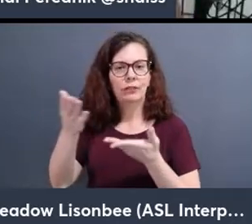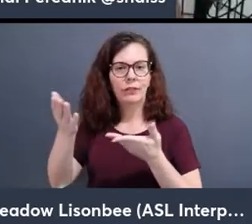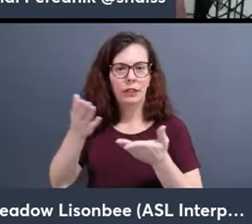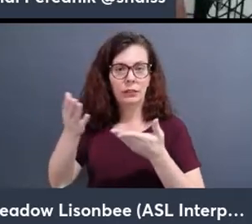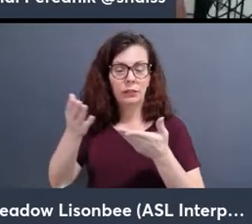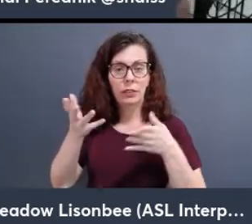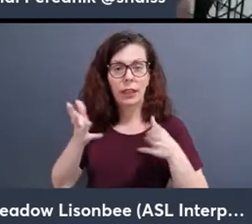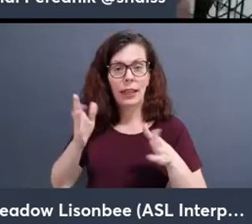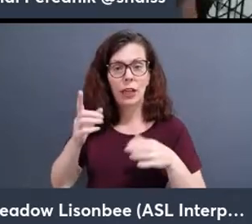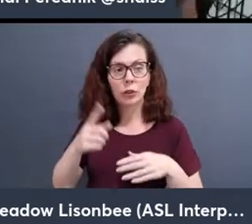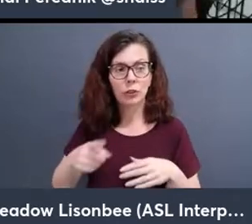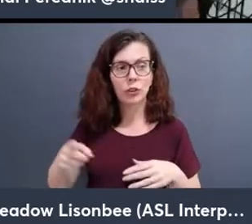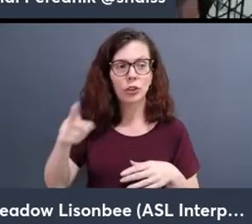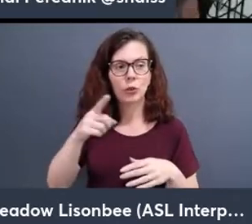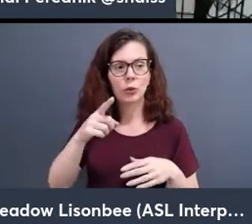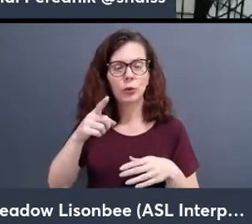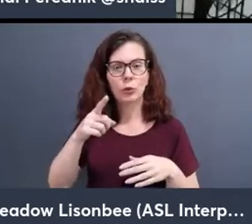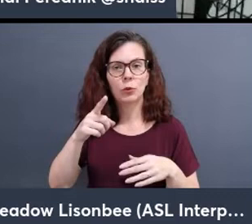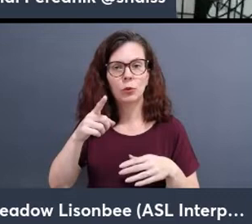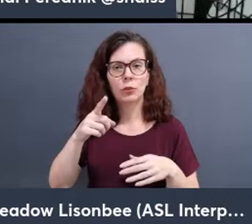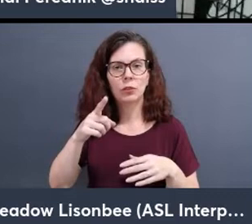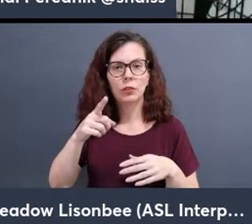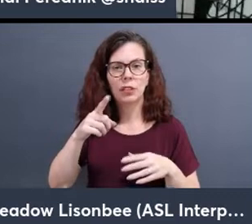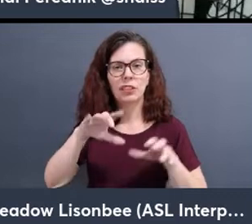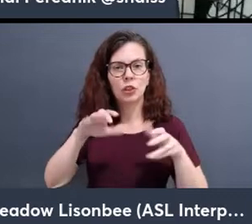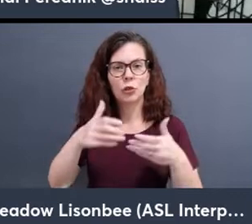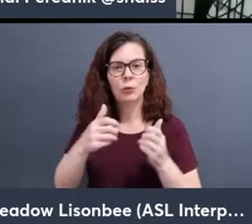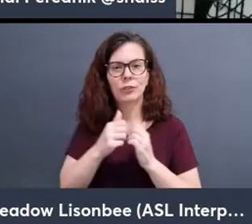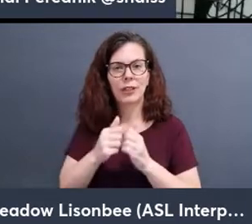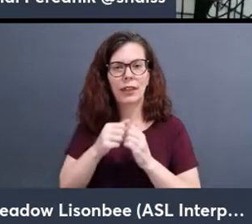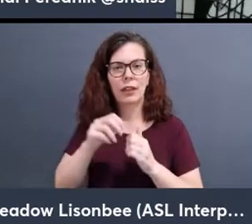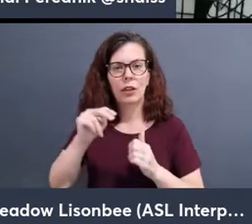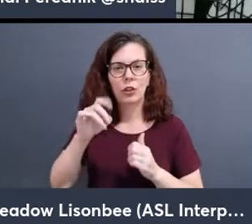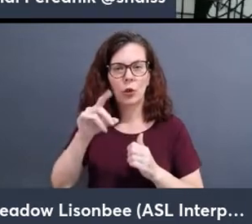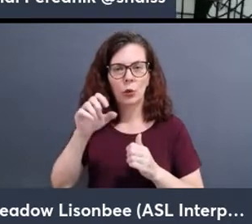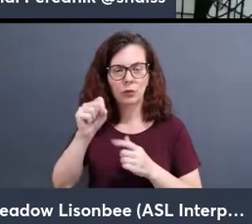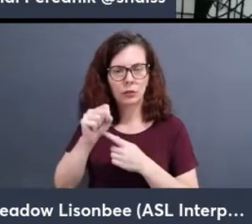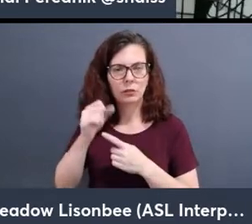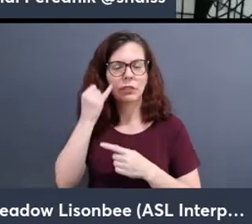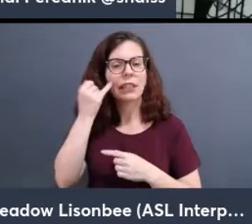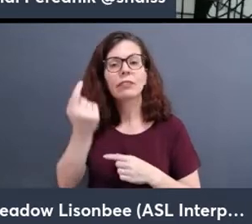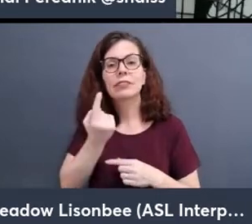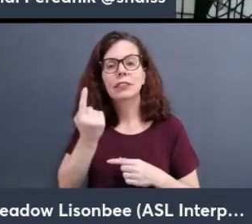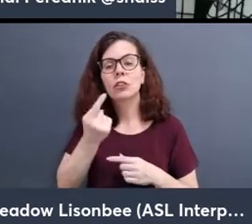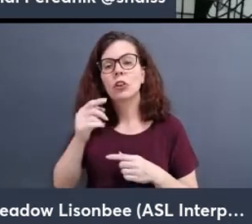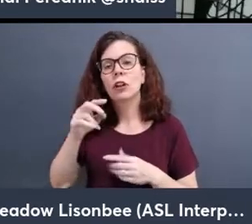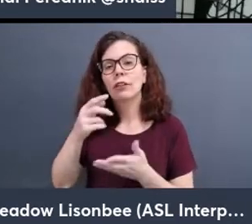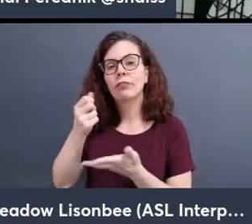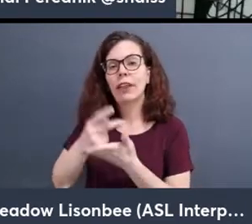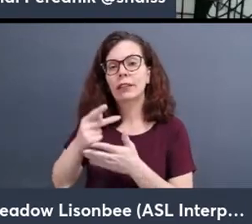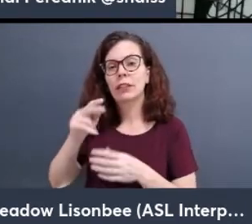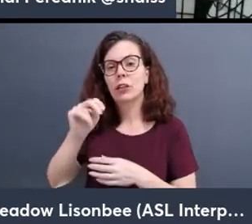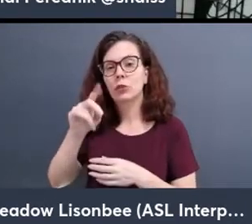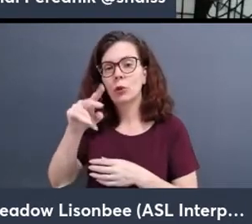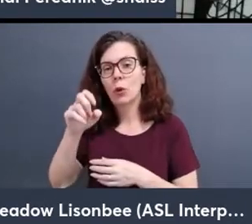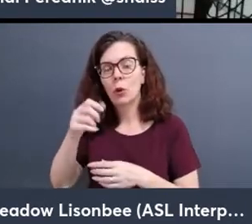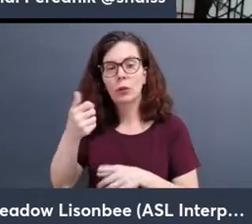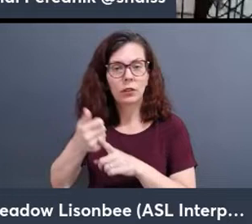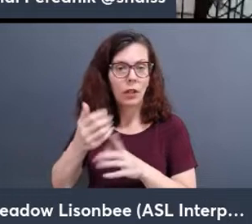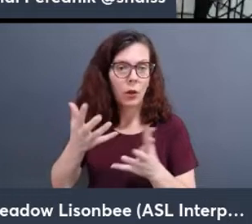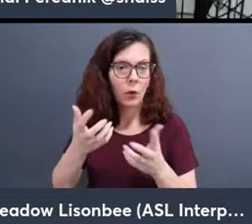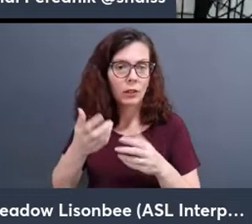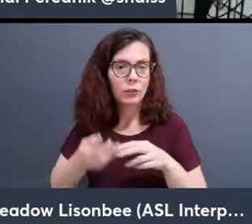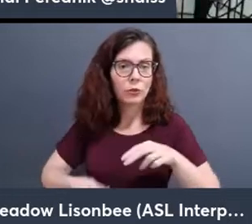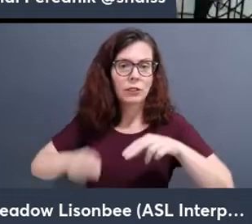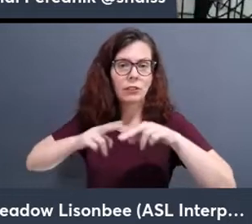allows you to sort of group together your nodes, right? So if you're a single validator node and you want to increase